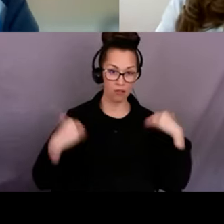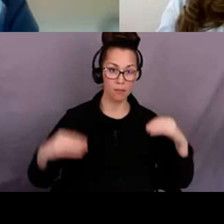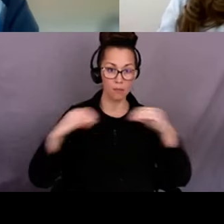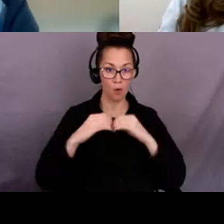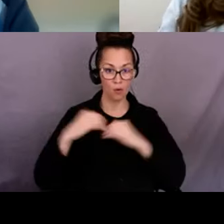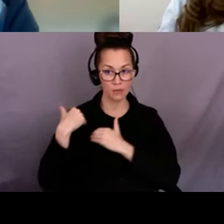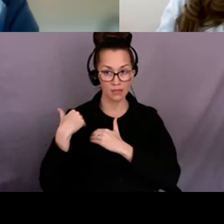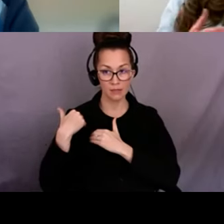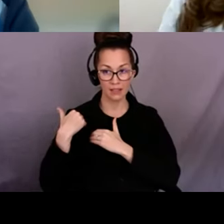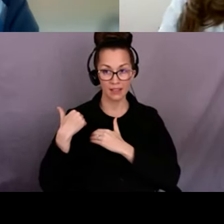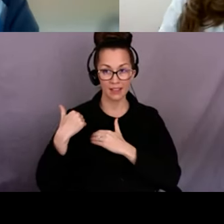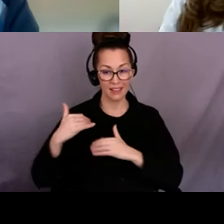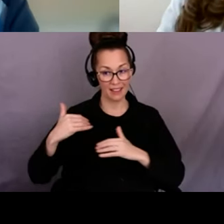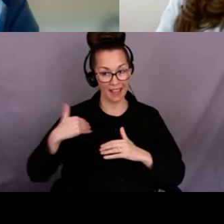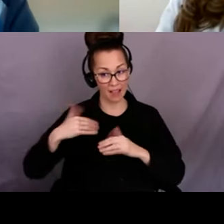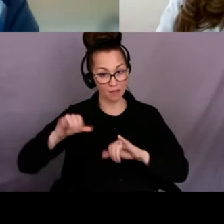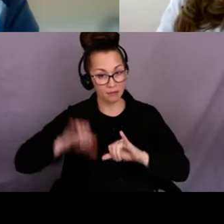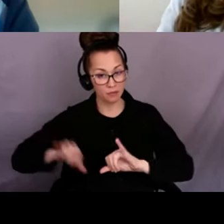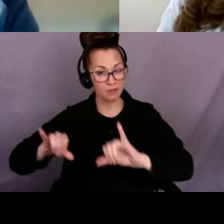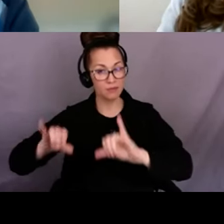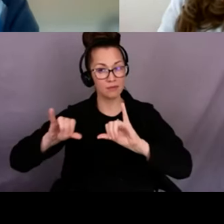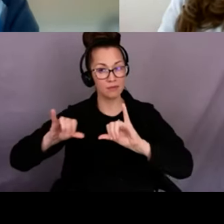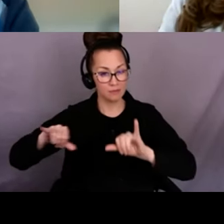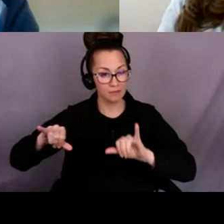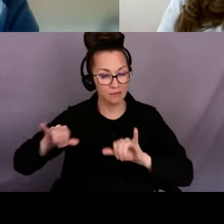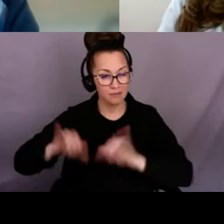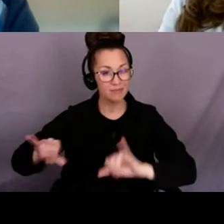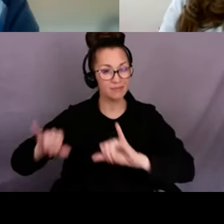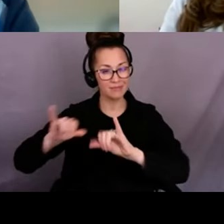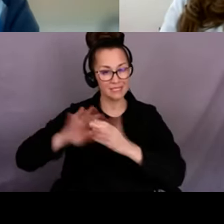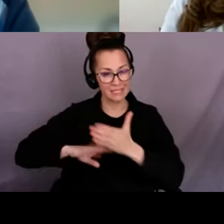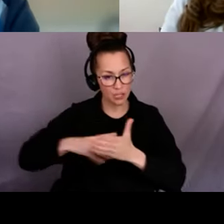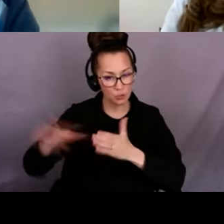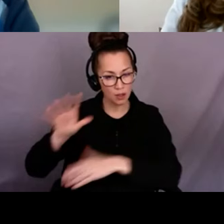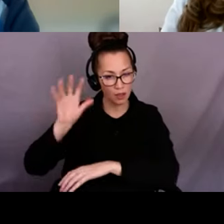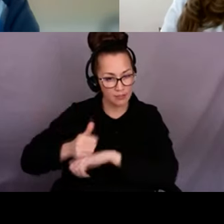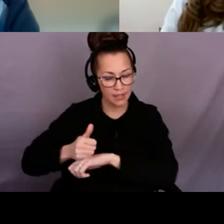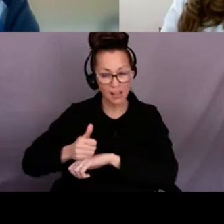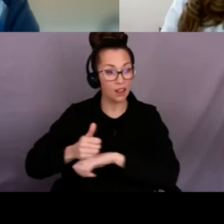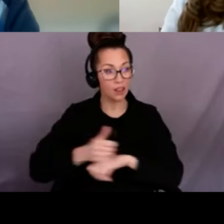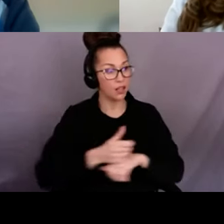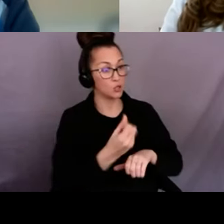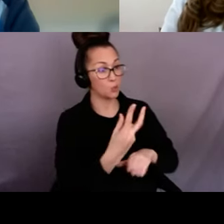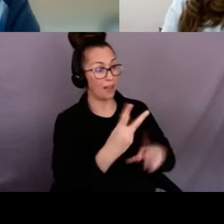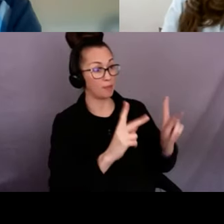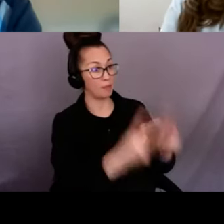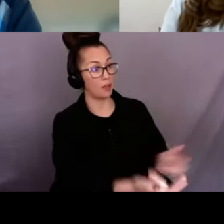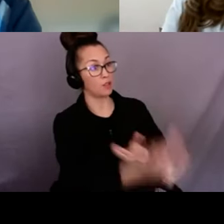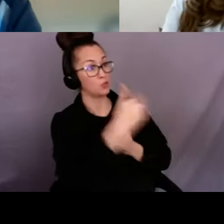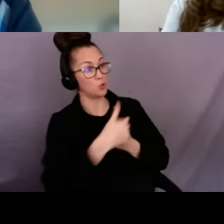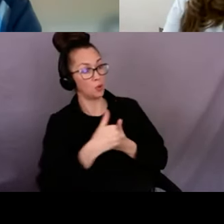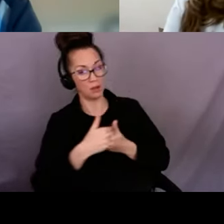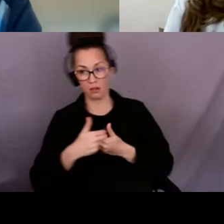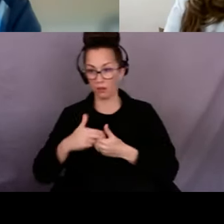I mean, you know, you have, when you move in another 12 people, it really does create a difference in the home. But I wanted to say